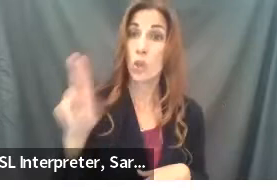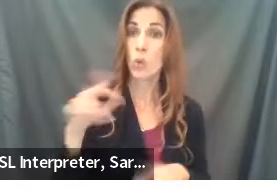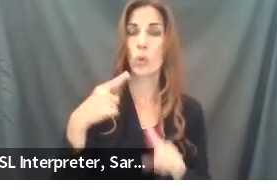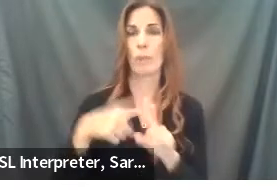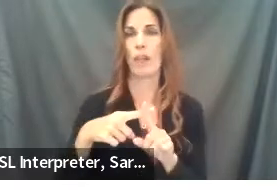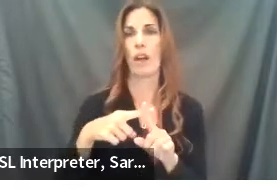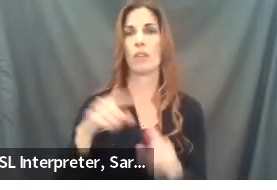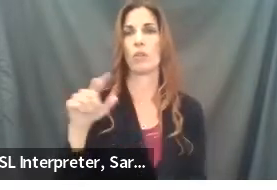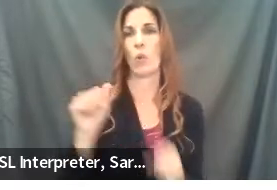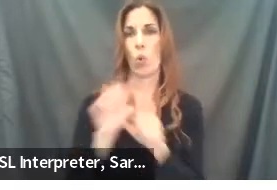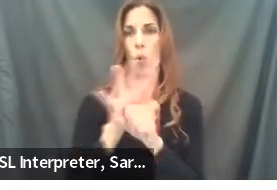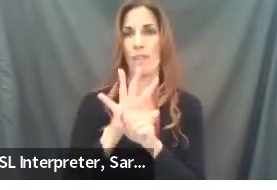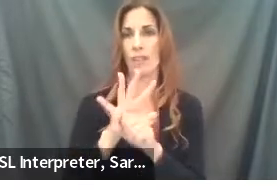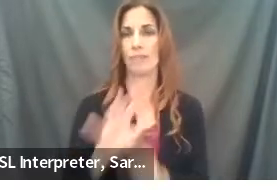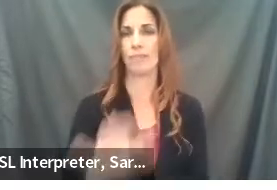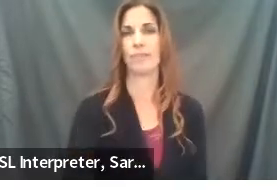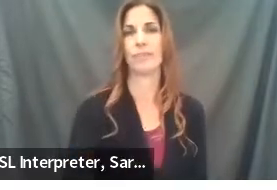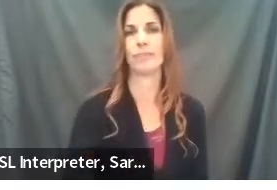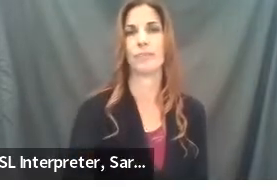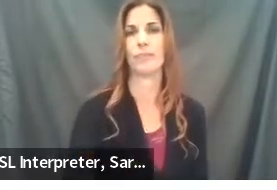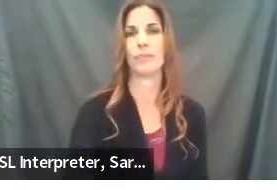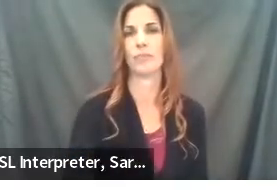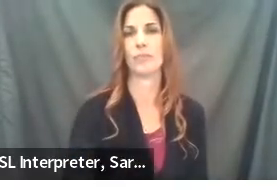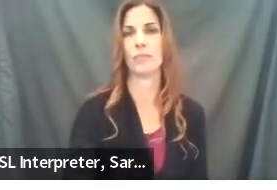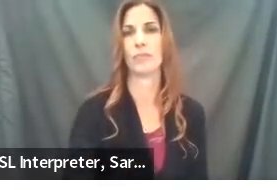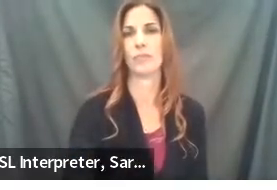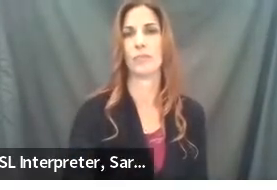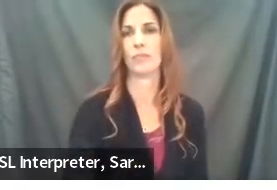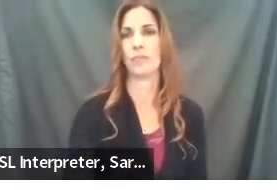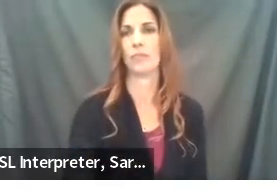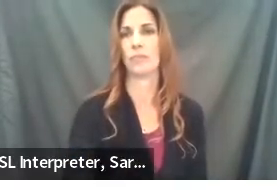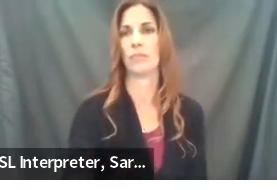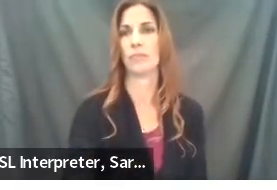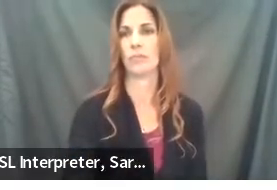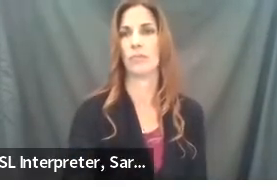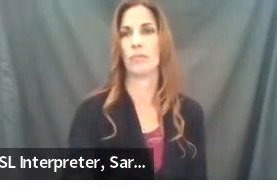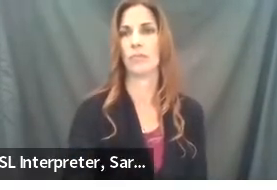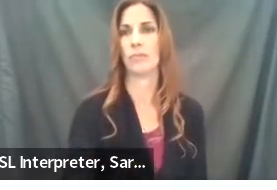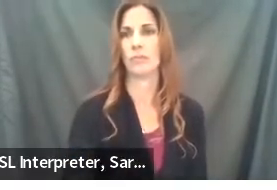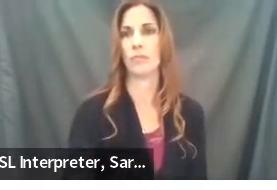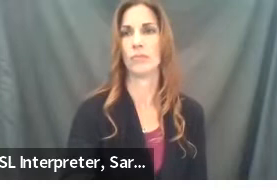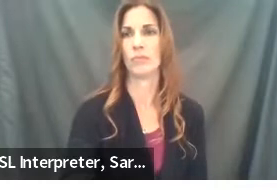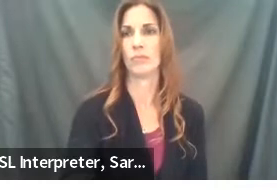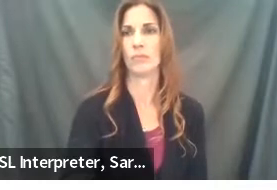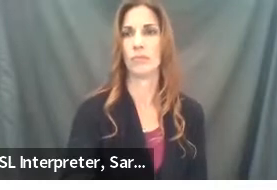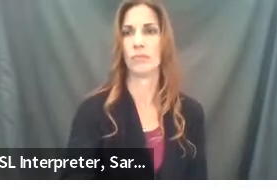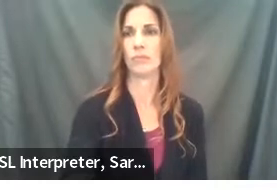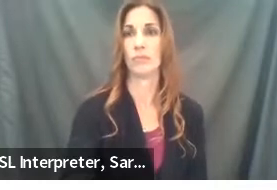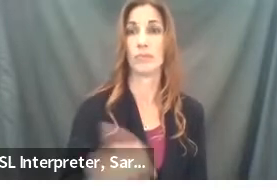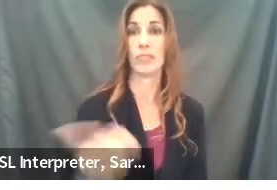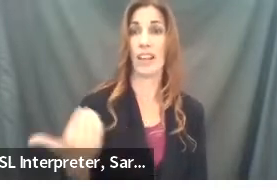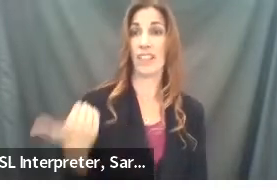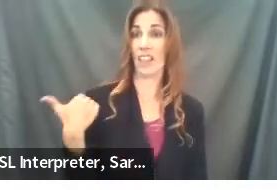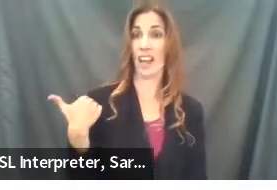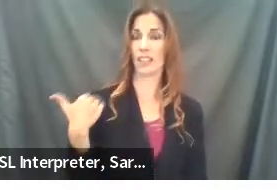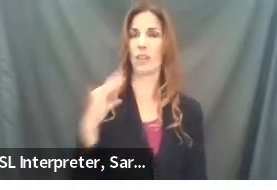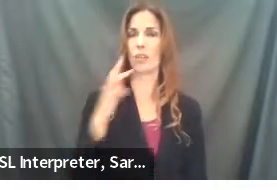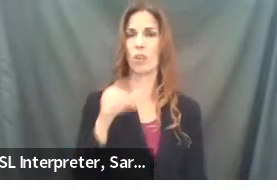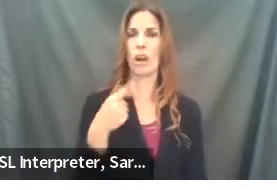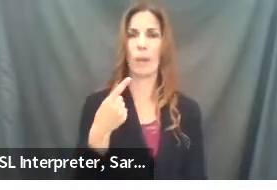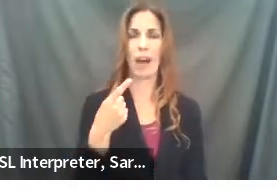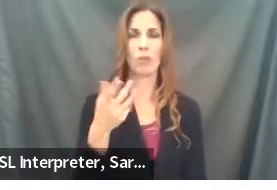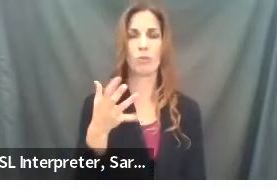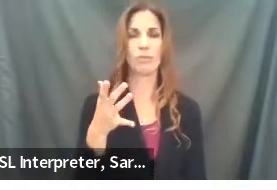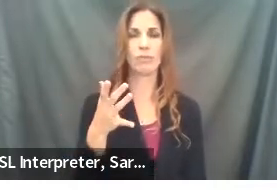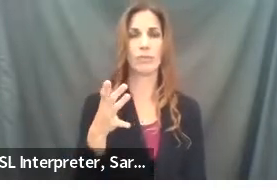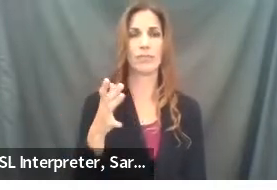COVID-19. I mentioned antiviral in the last slide. There are antiviral treatments that